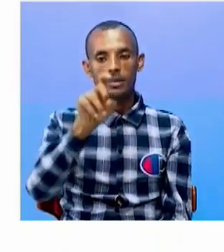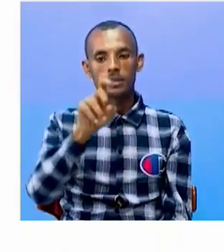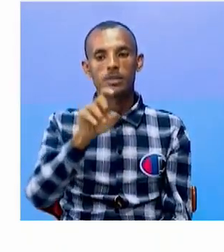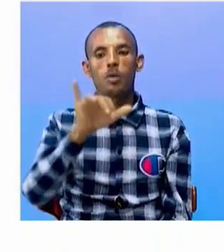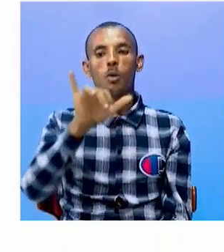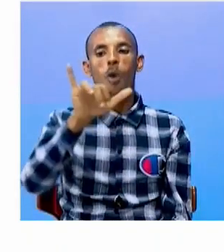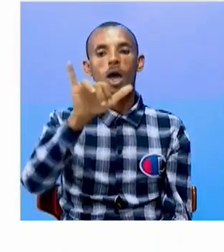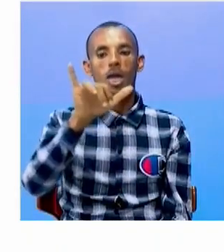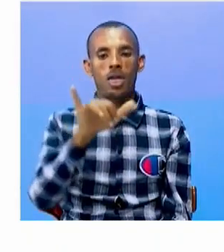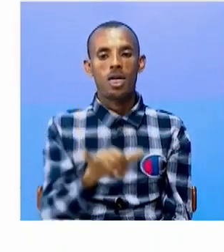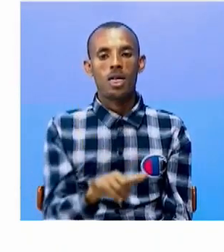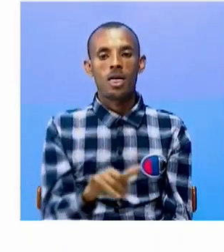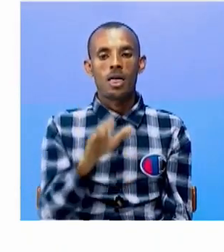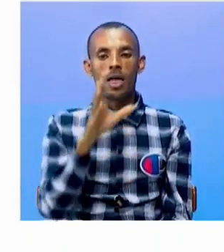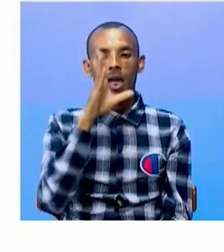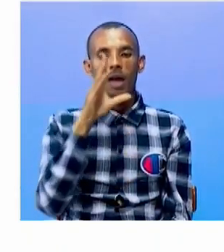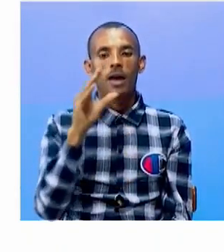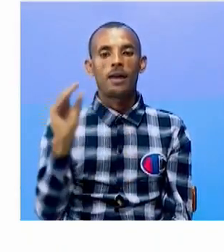3xy and